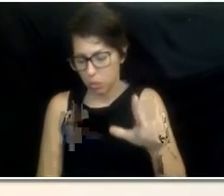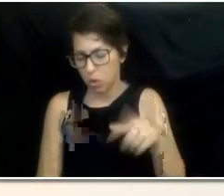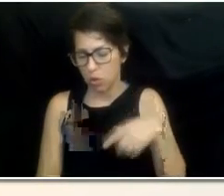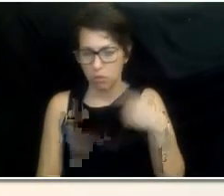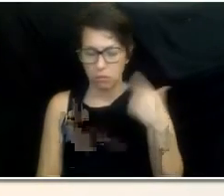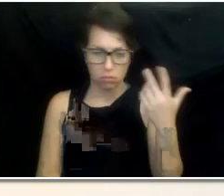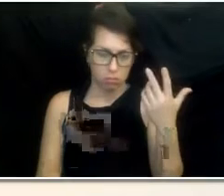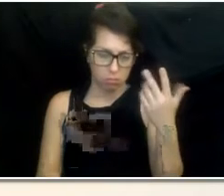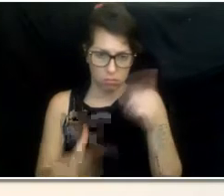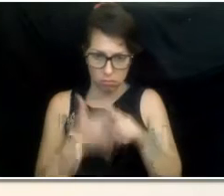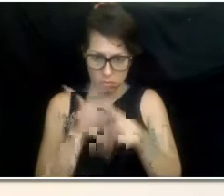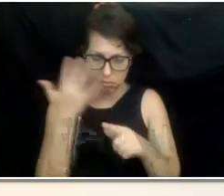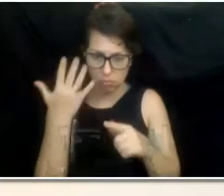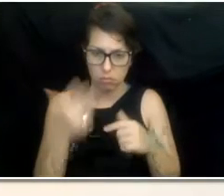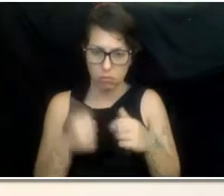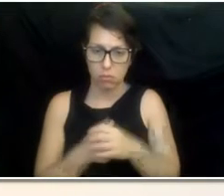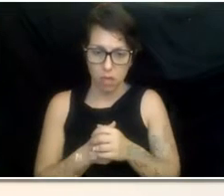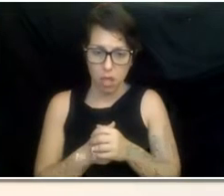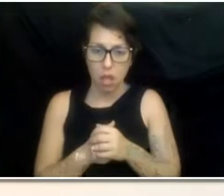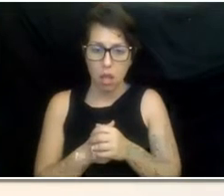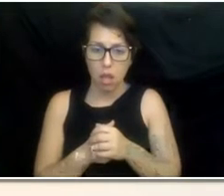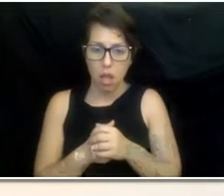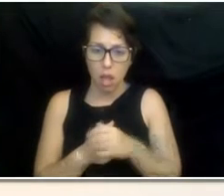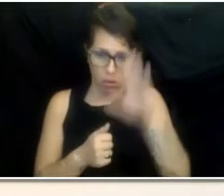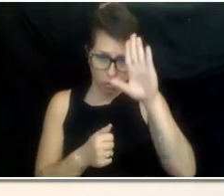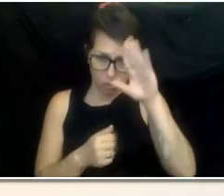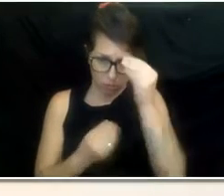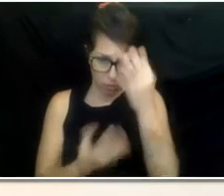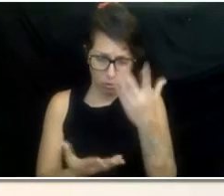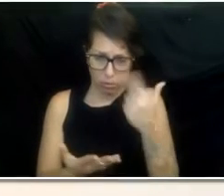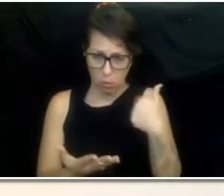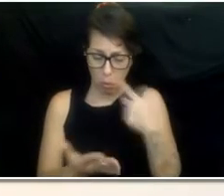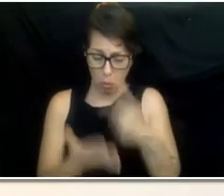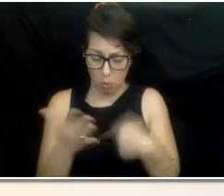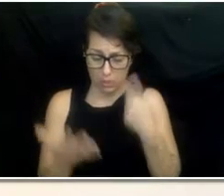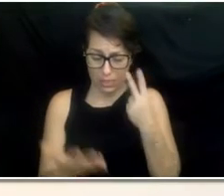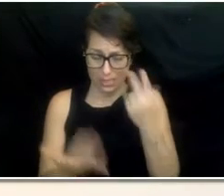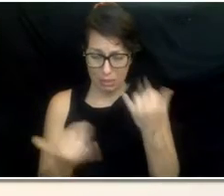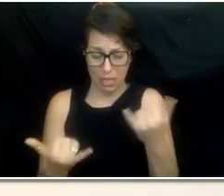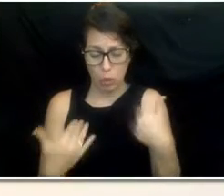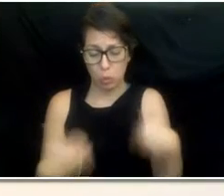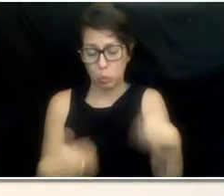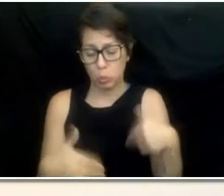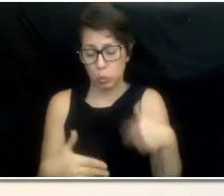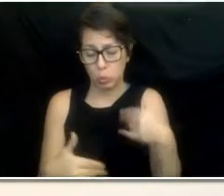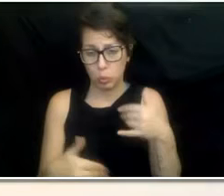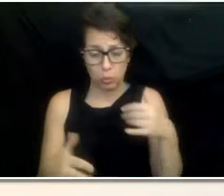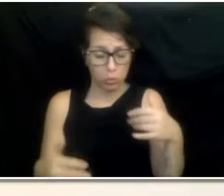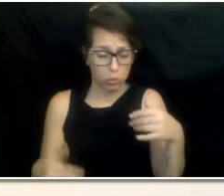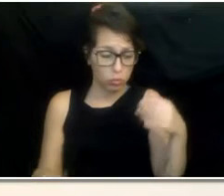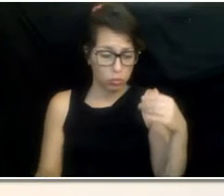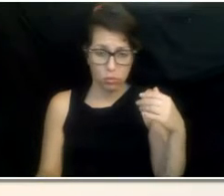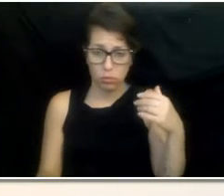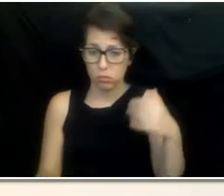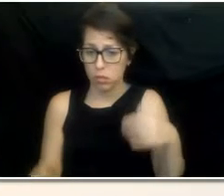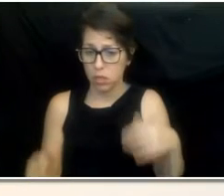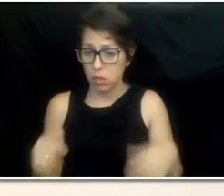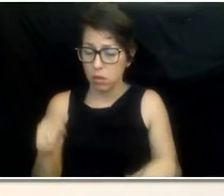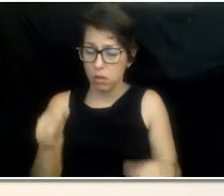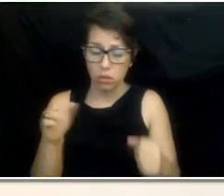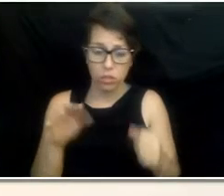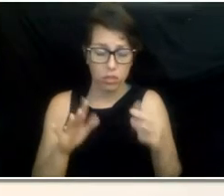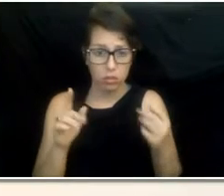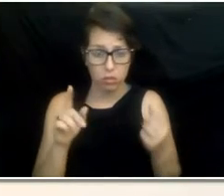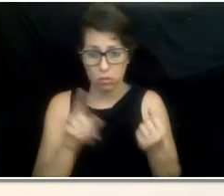we our language capability has allowed us to help unique situations such as an individual who was able to